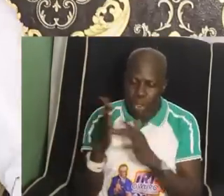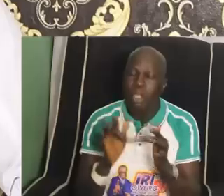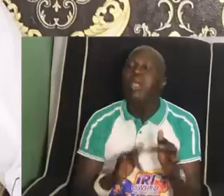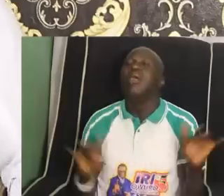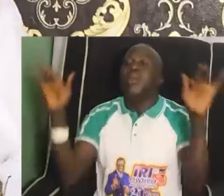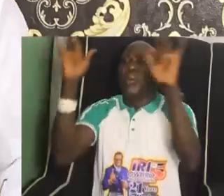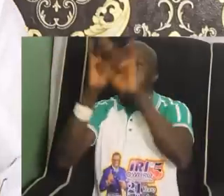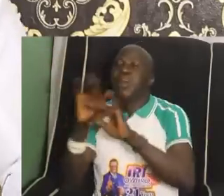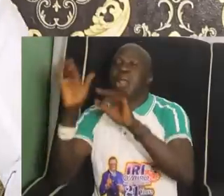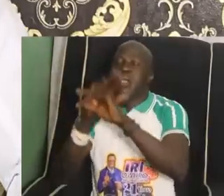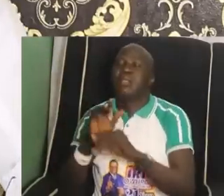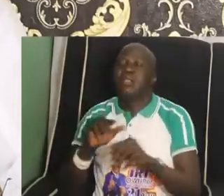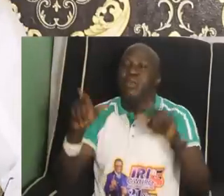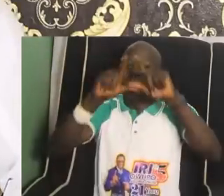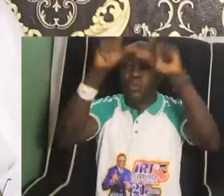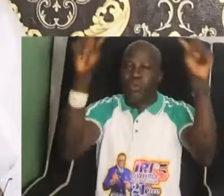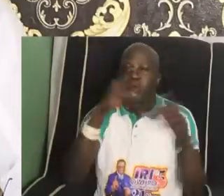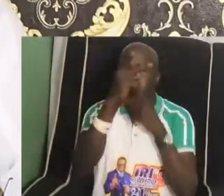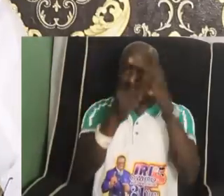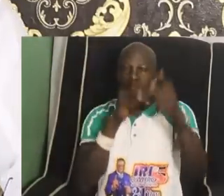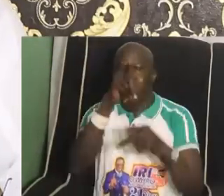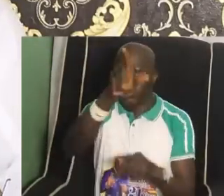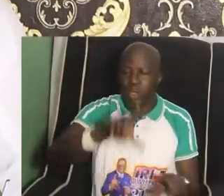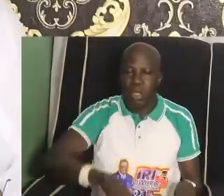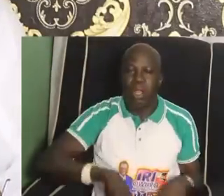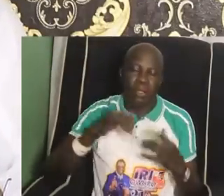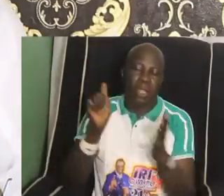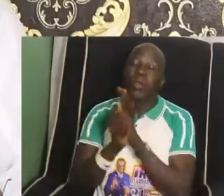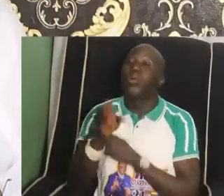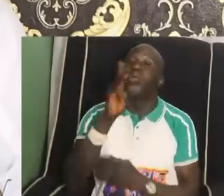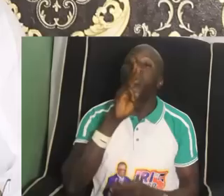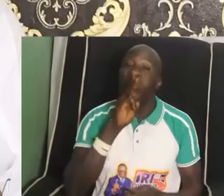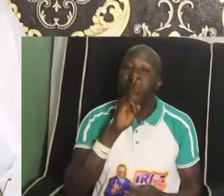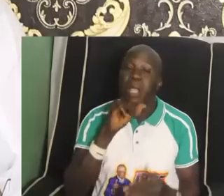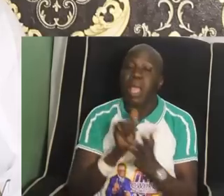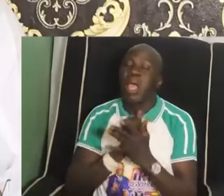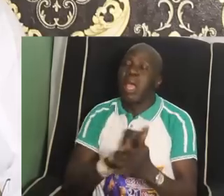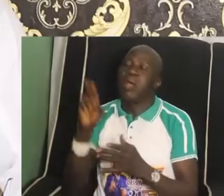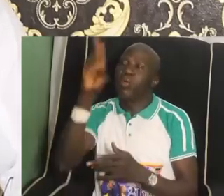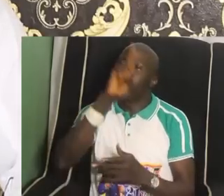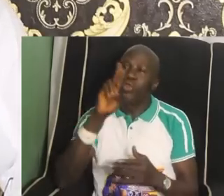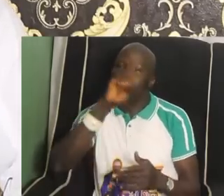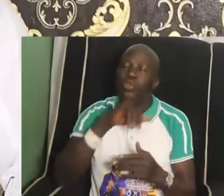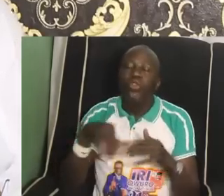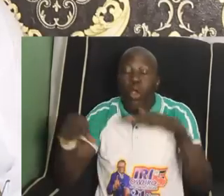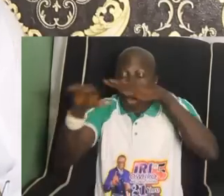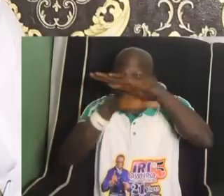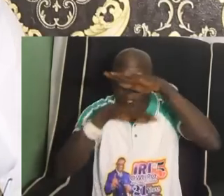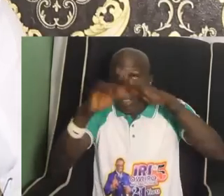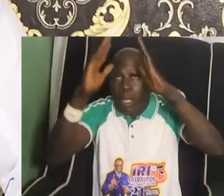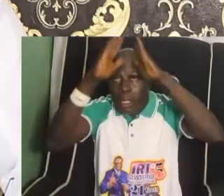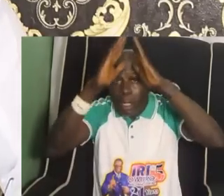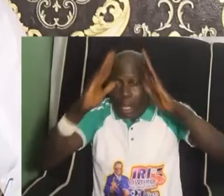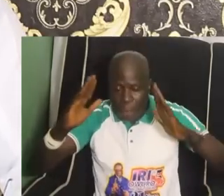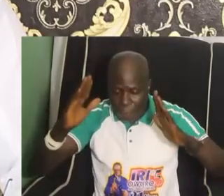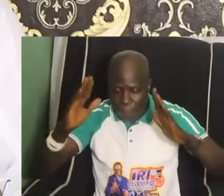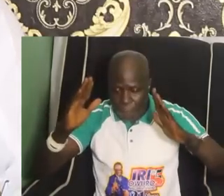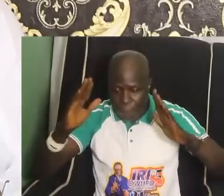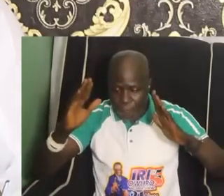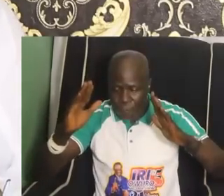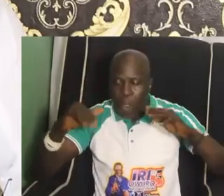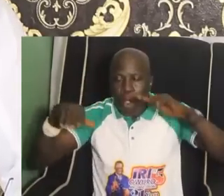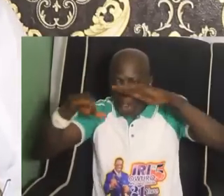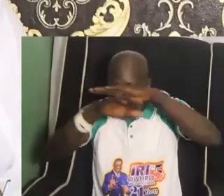Lord. Mercy will visit your life. That water, we will use it under our roof.